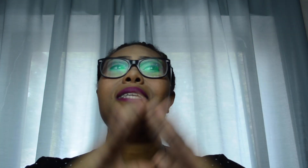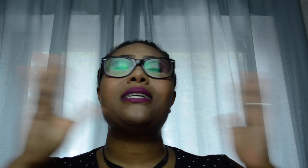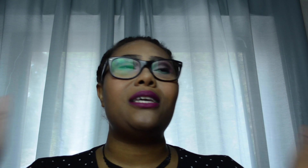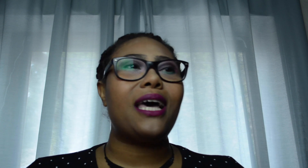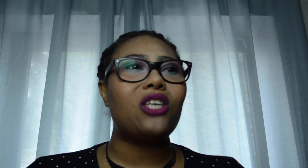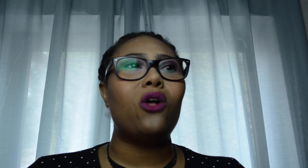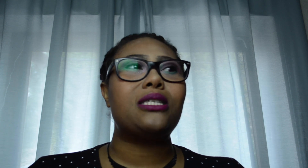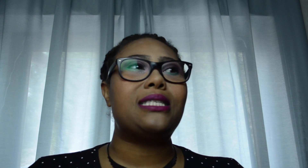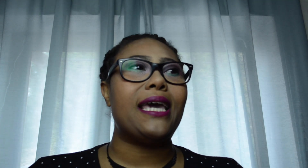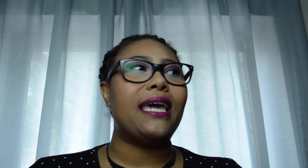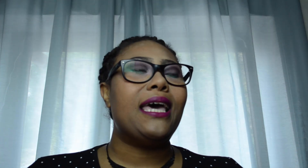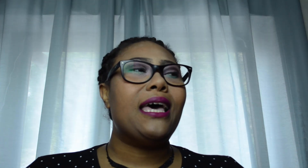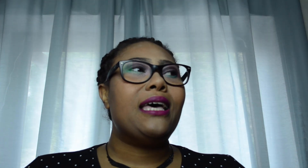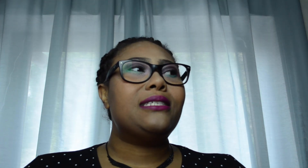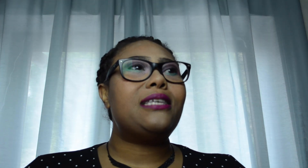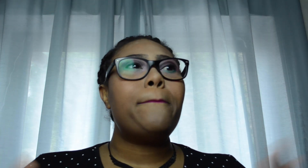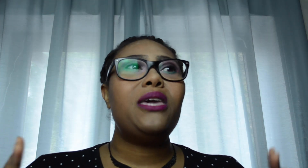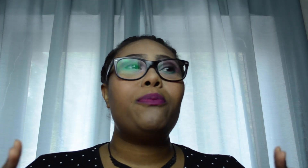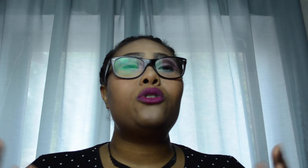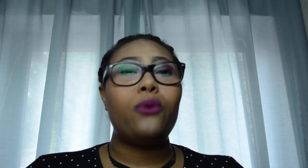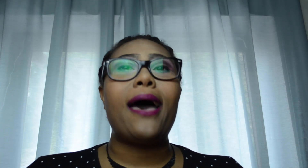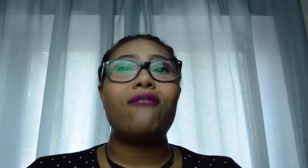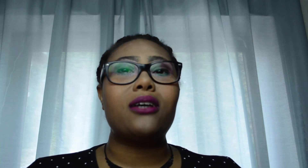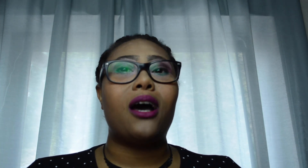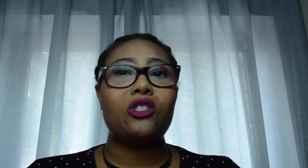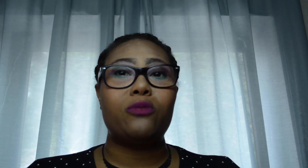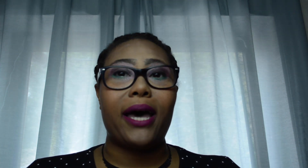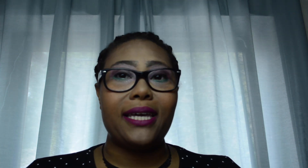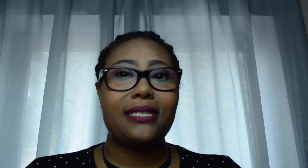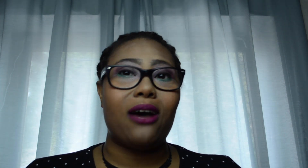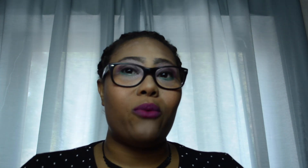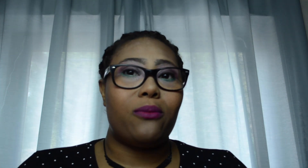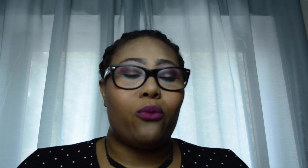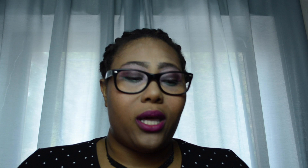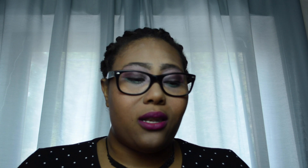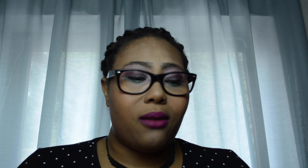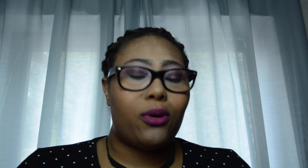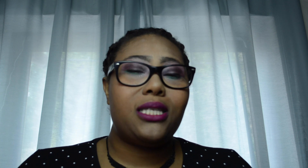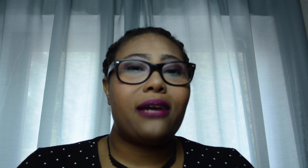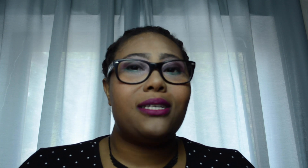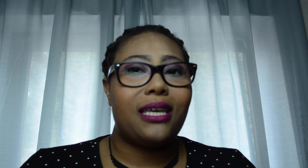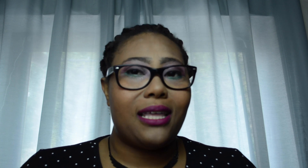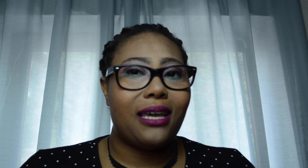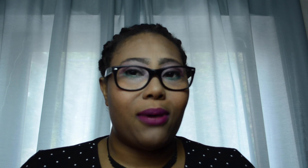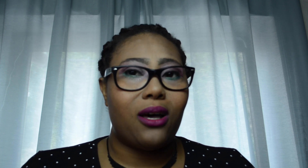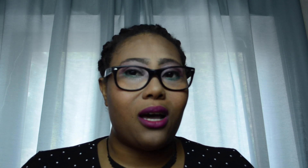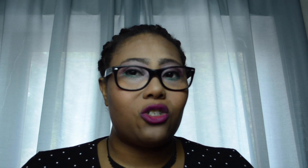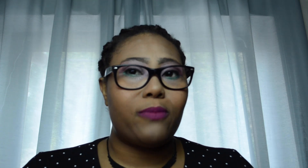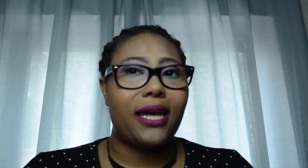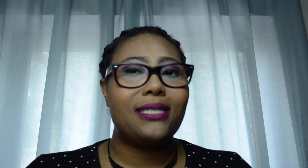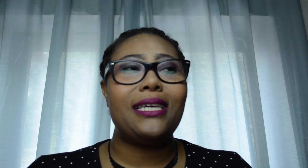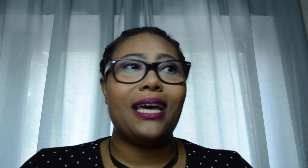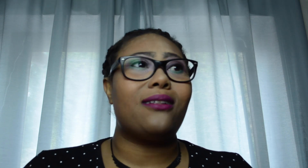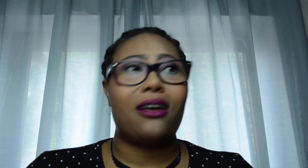So basically that's all to say, some people do have unconscious bias. Now, when Prince Harry said that thing about